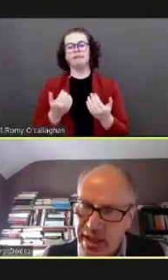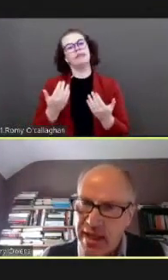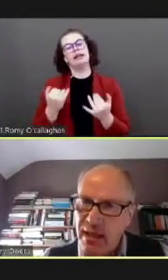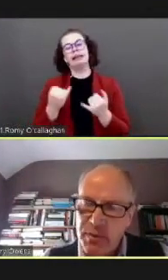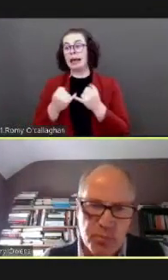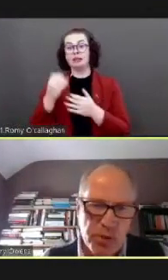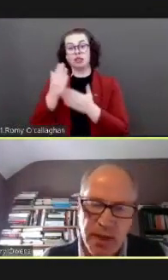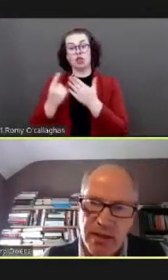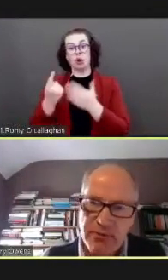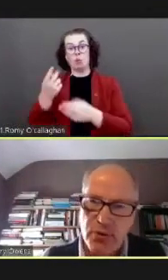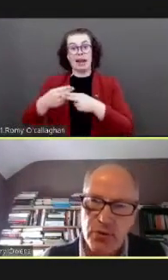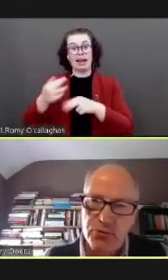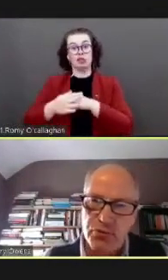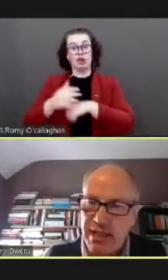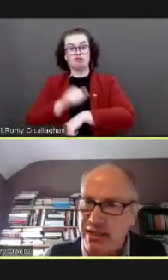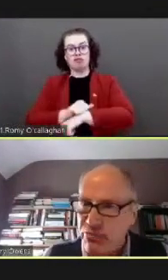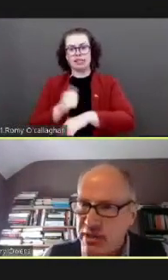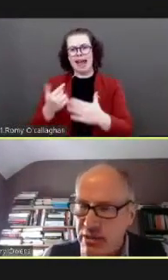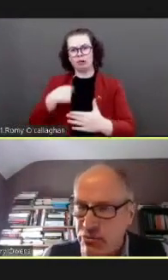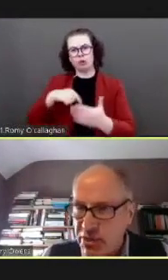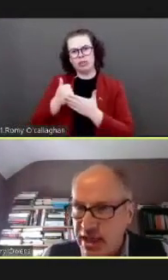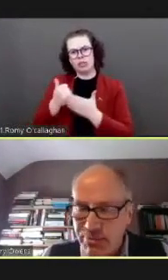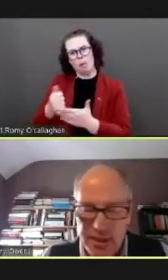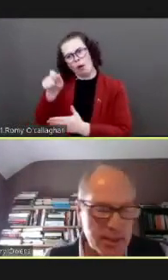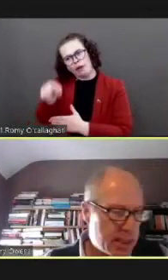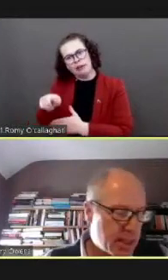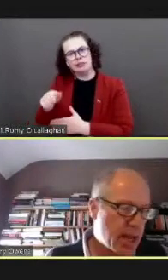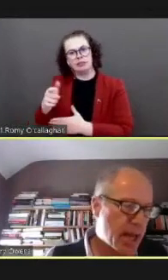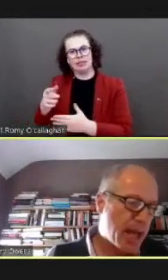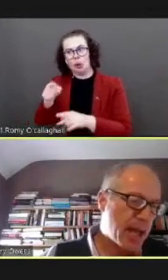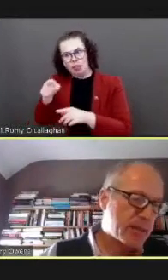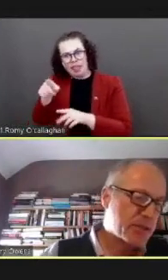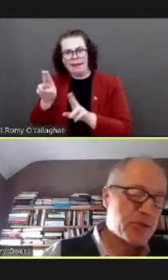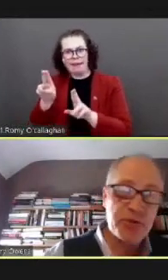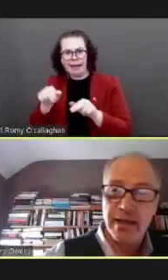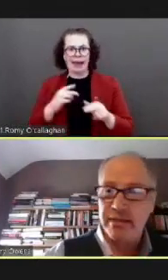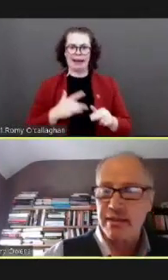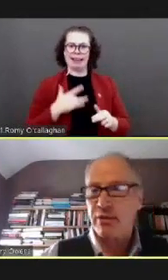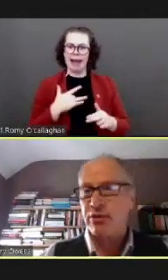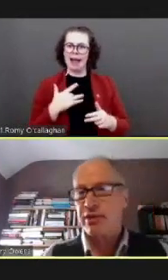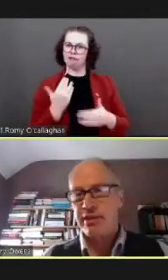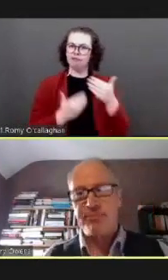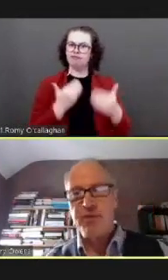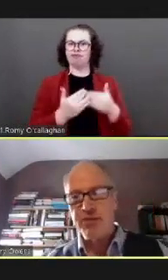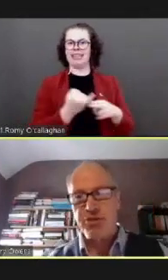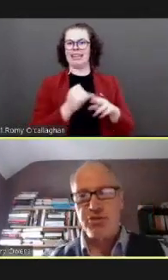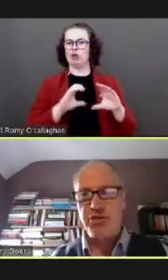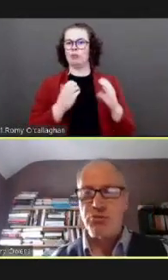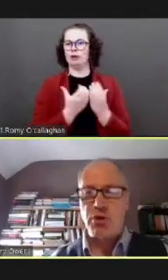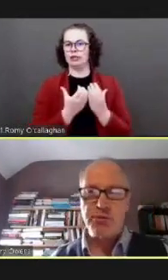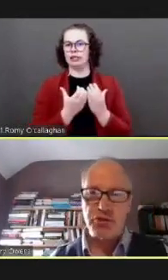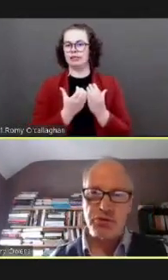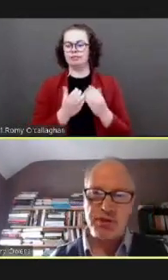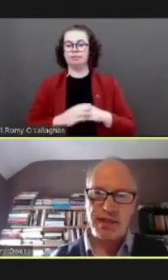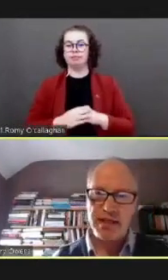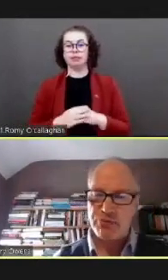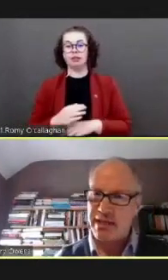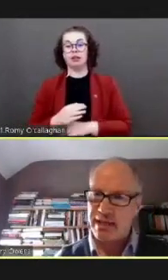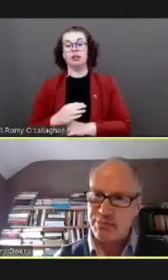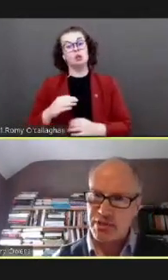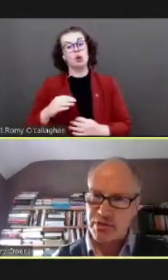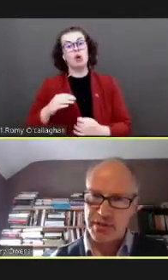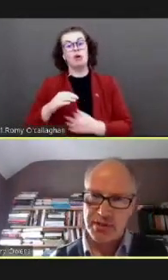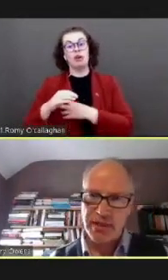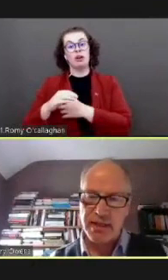in the prison and help them prepare for release and resettlement. And to do that, I want to introduce you to what we do in